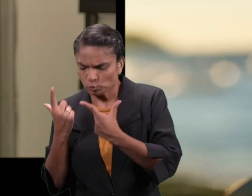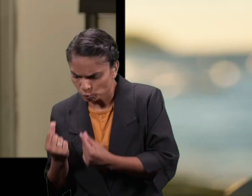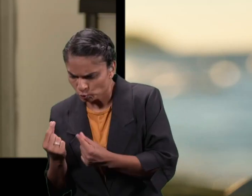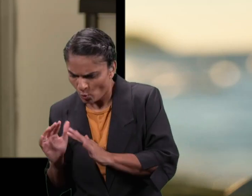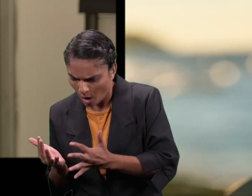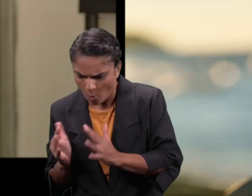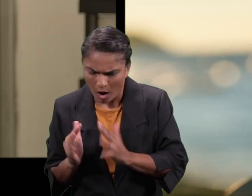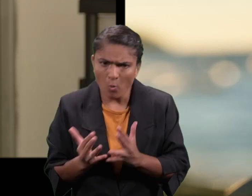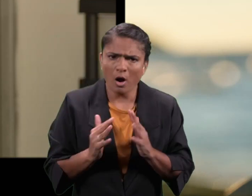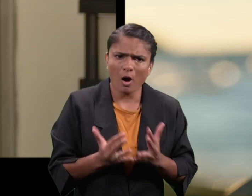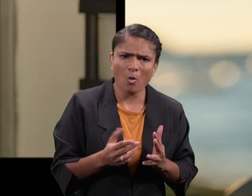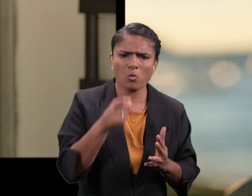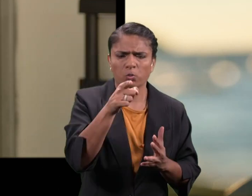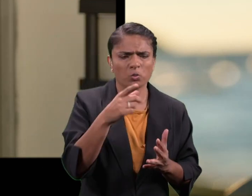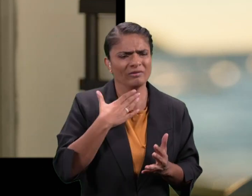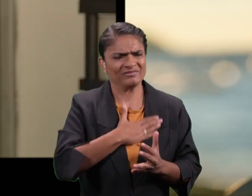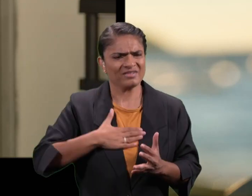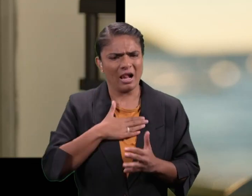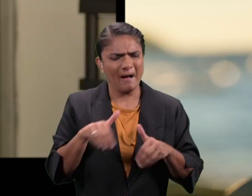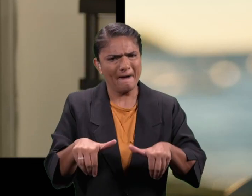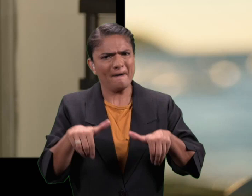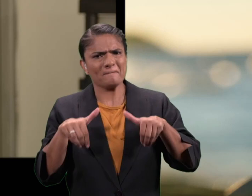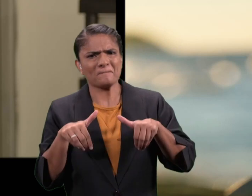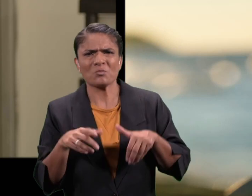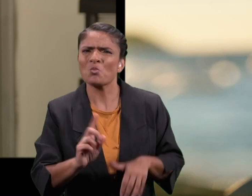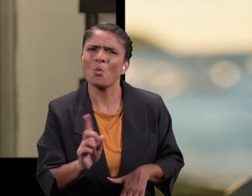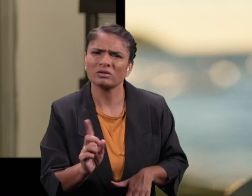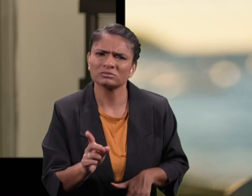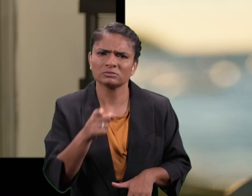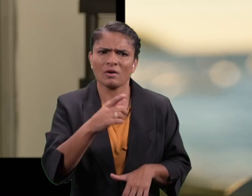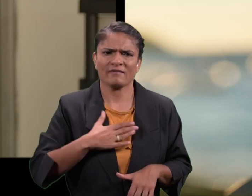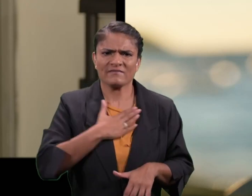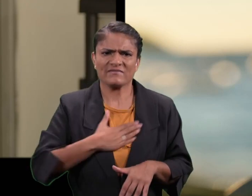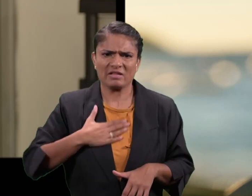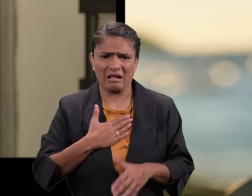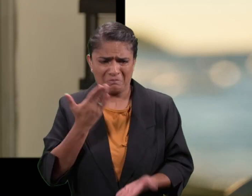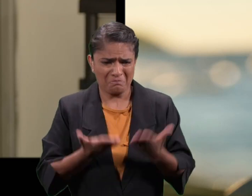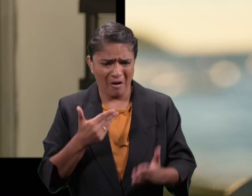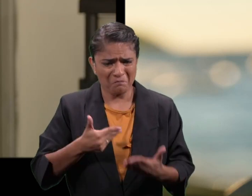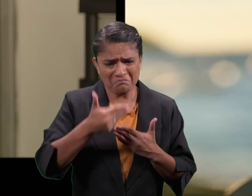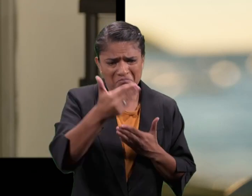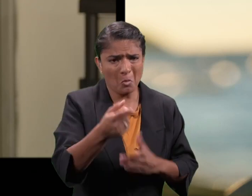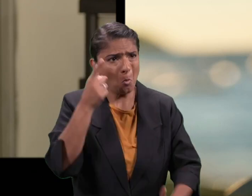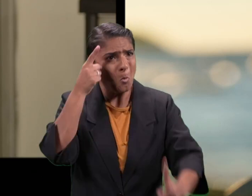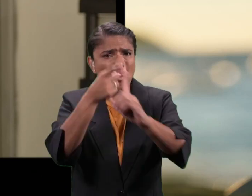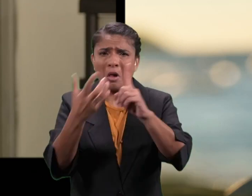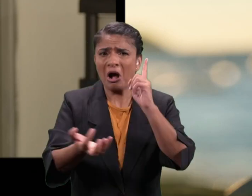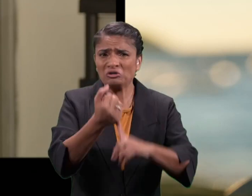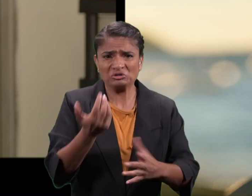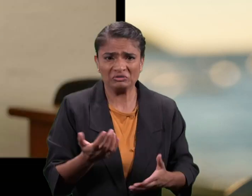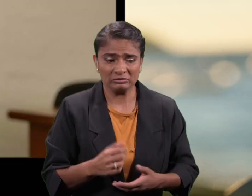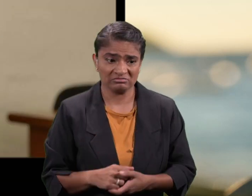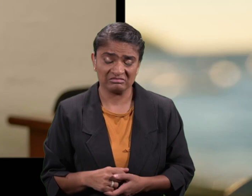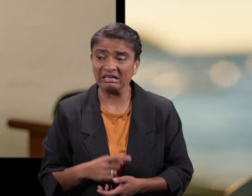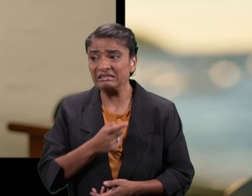disability, what holds you back that you feel that you are not able to maybe achieve your goals one